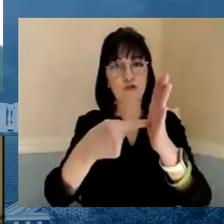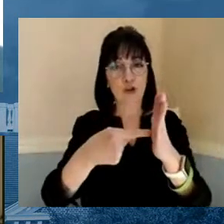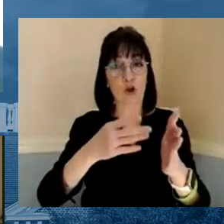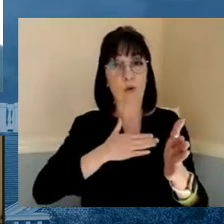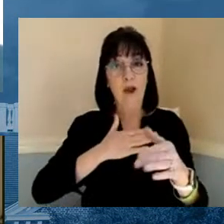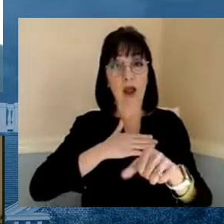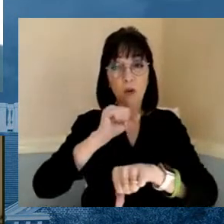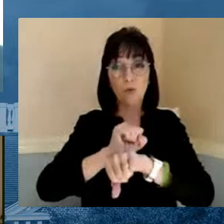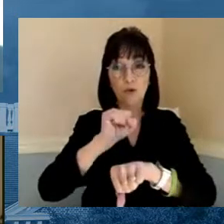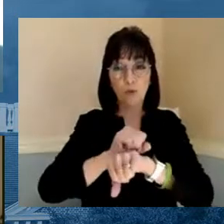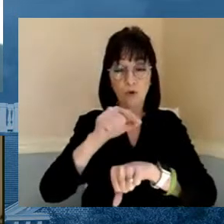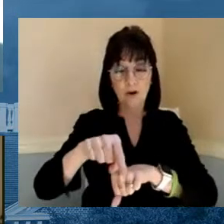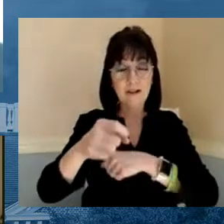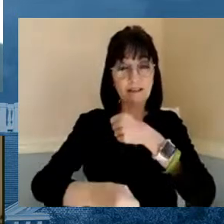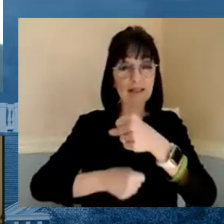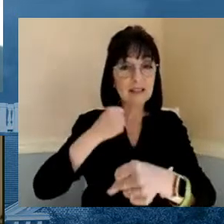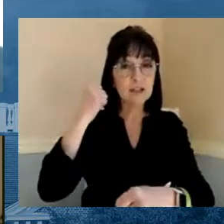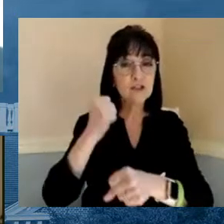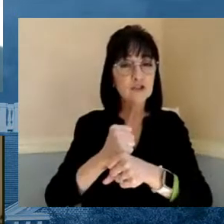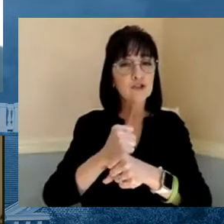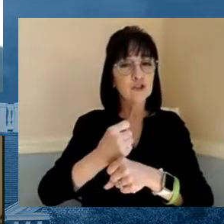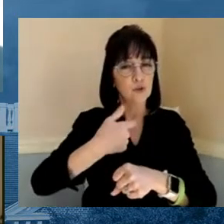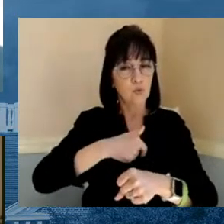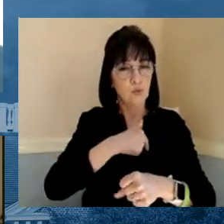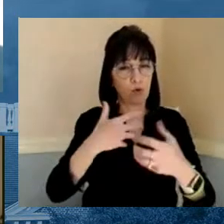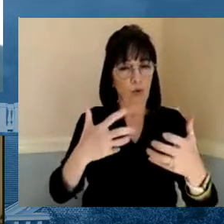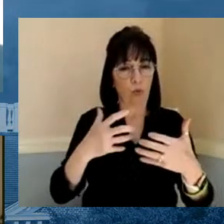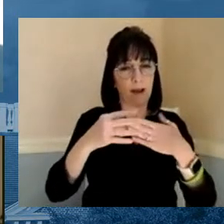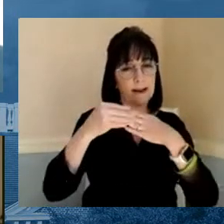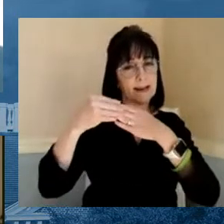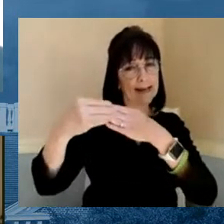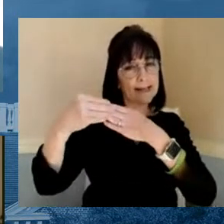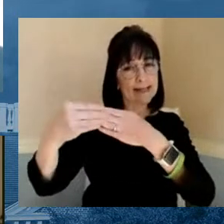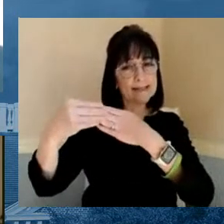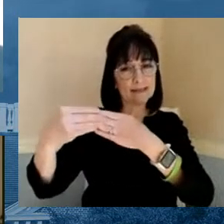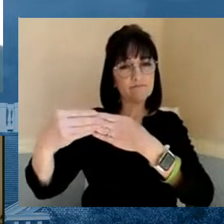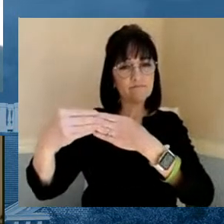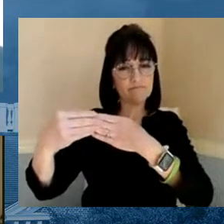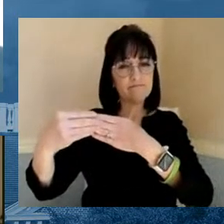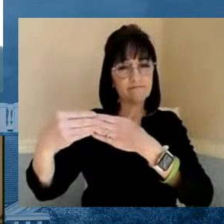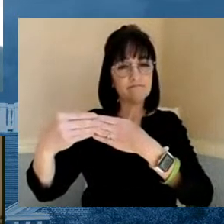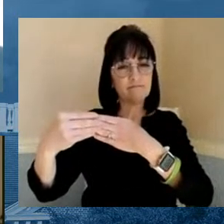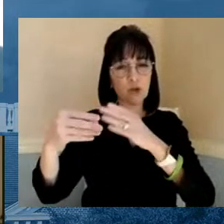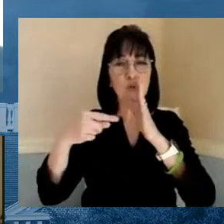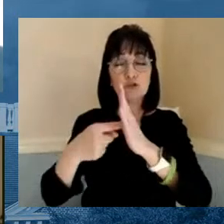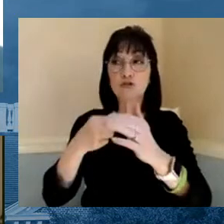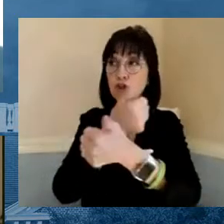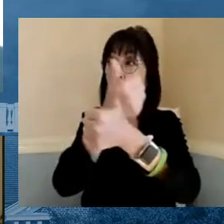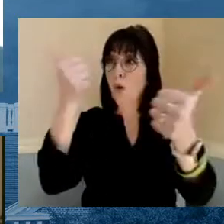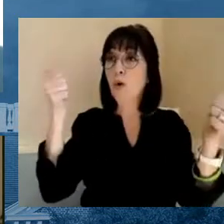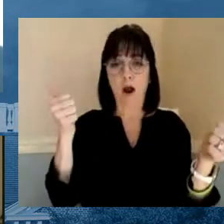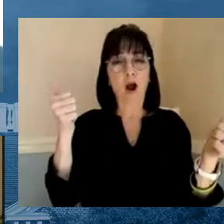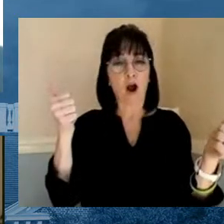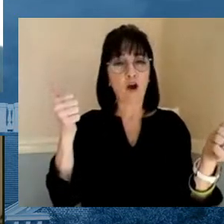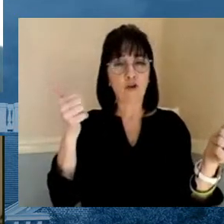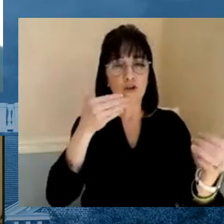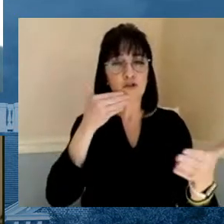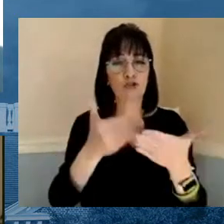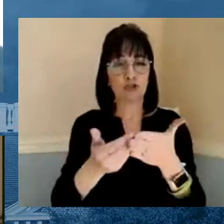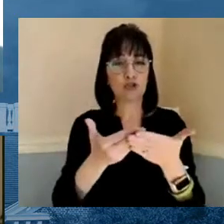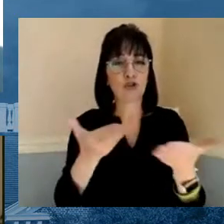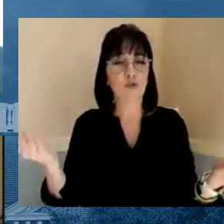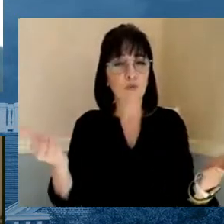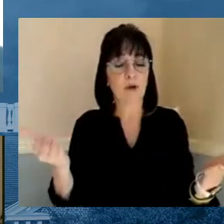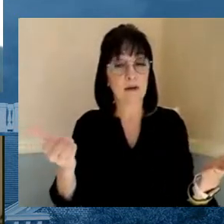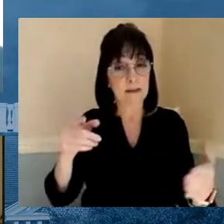as being a premier leader in helping us create change and advocacy across the state. We know we need some help. We know we need some